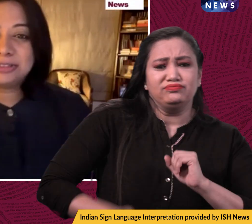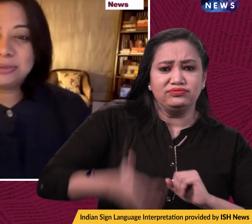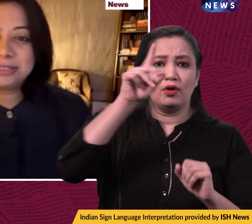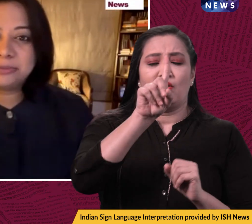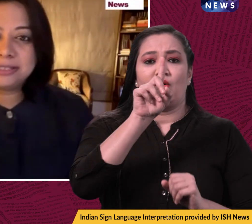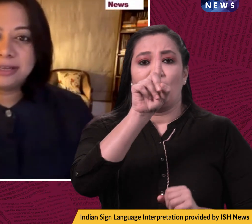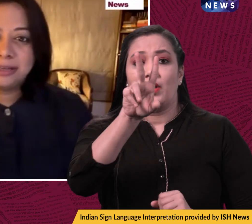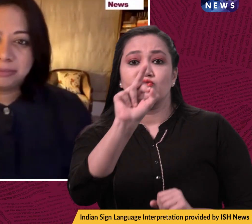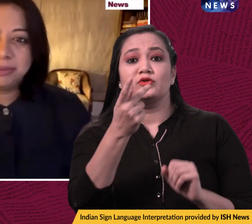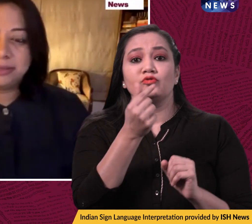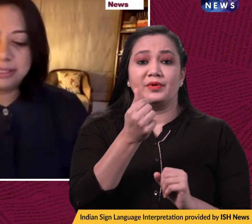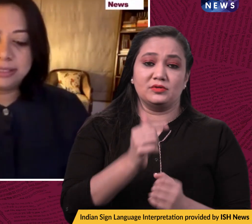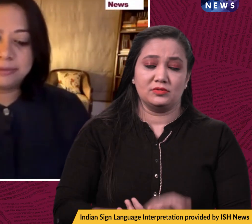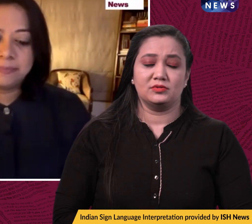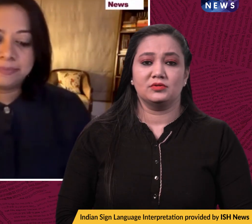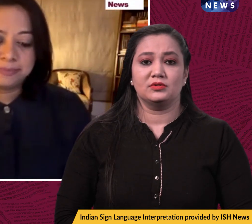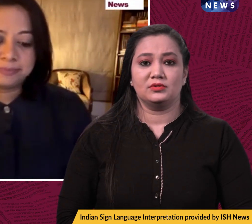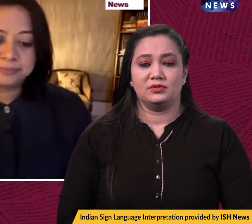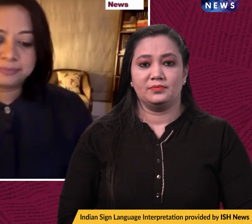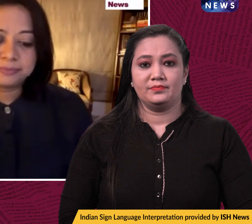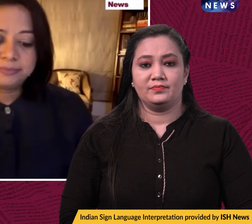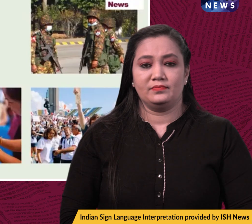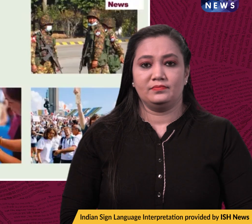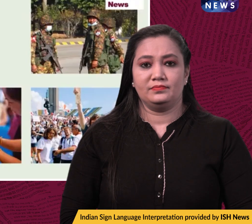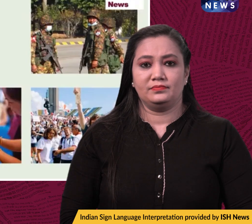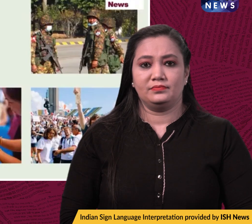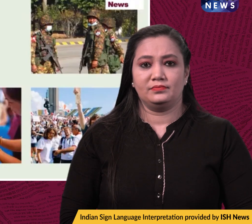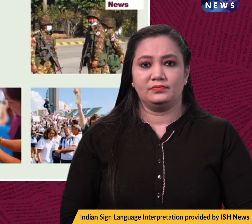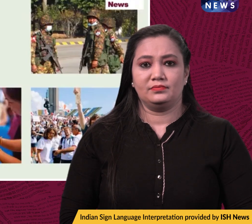at 120 rupees per litre.